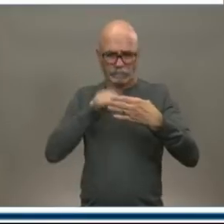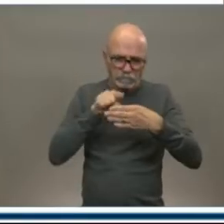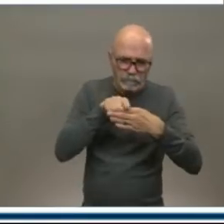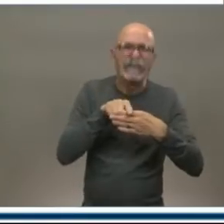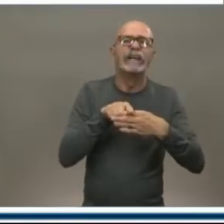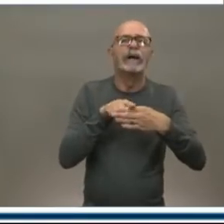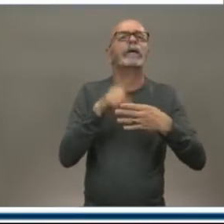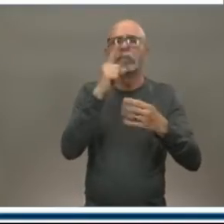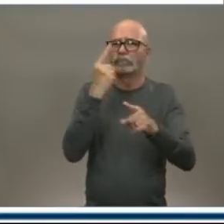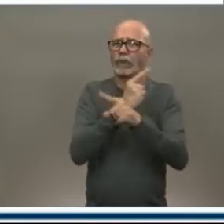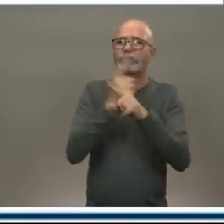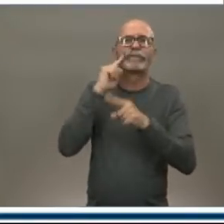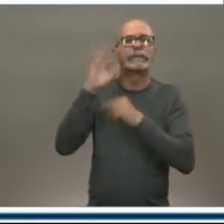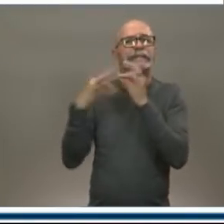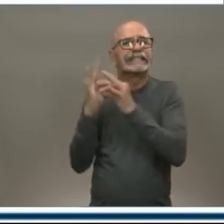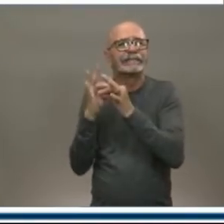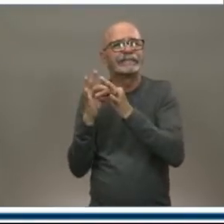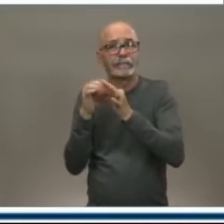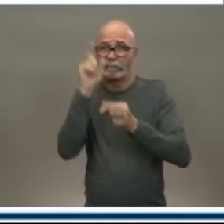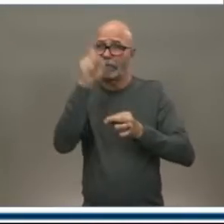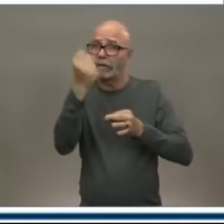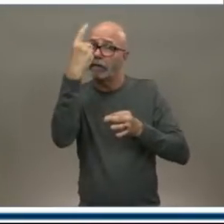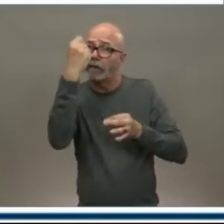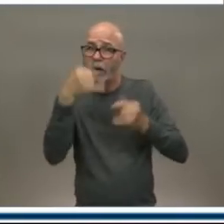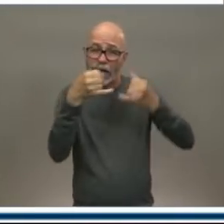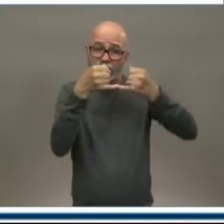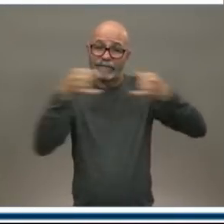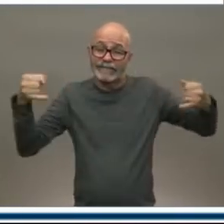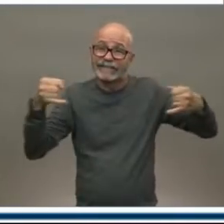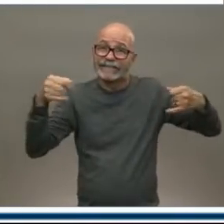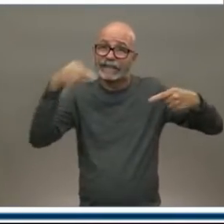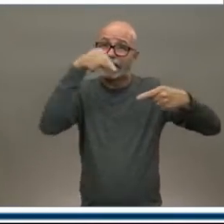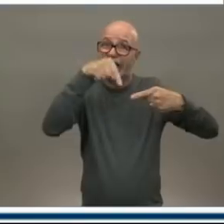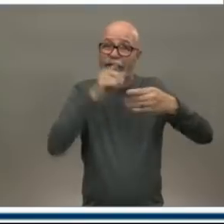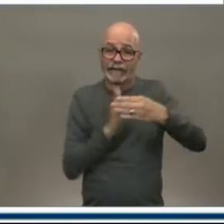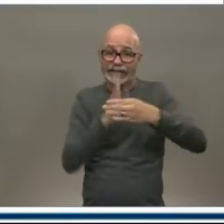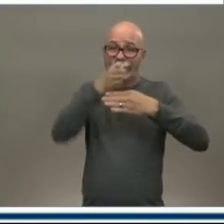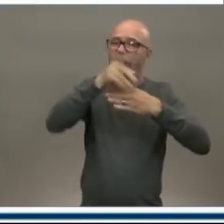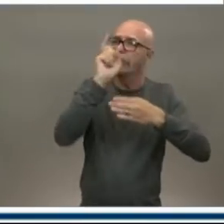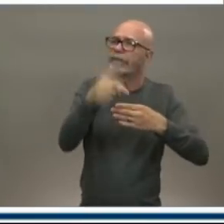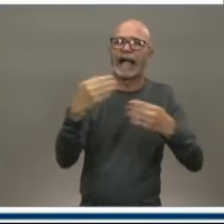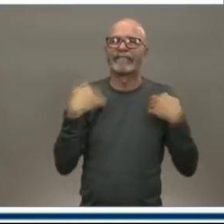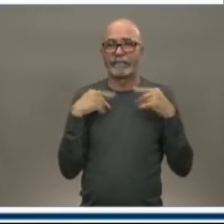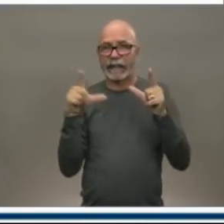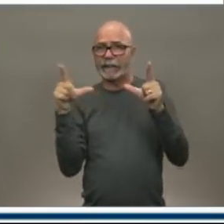about the tests. When they get licensed by Health Canada, that approval is done based on